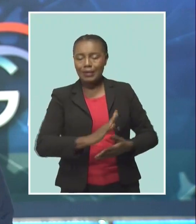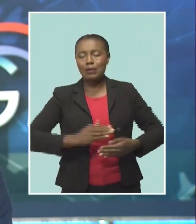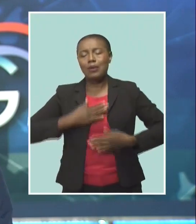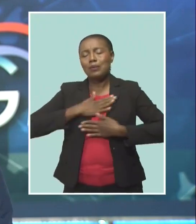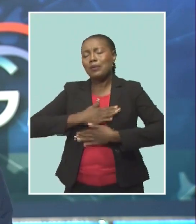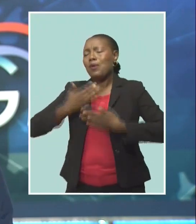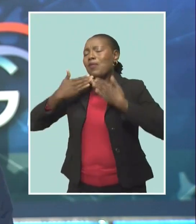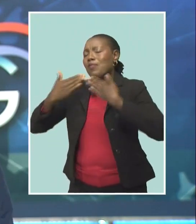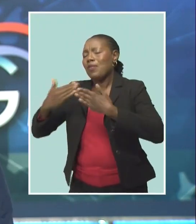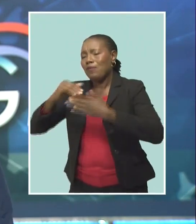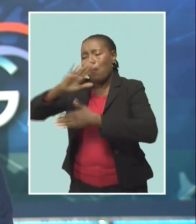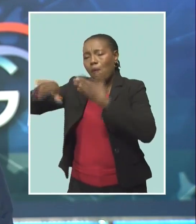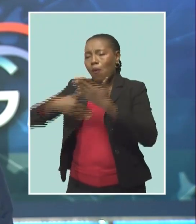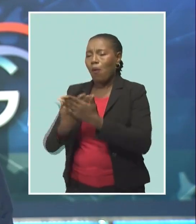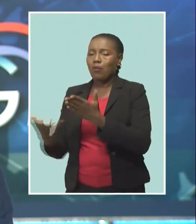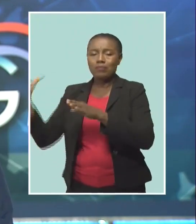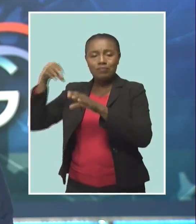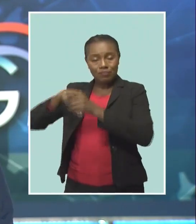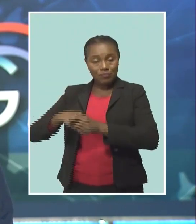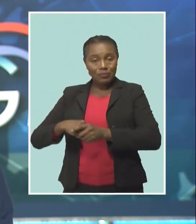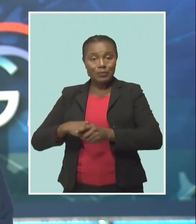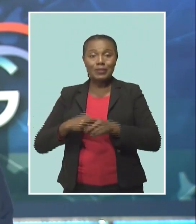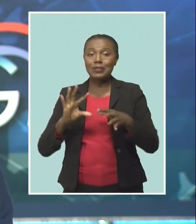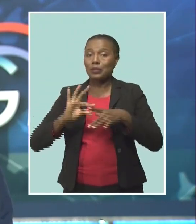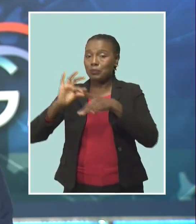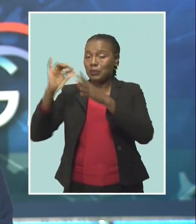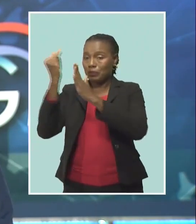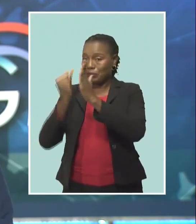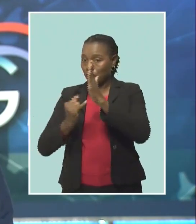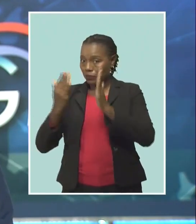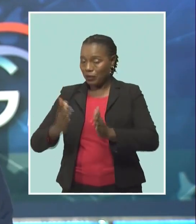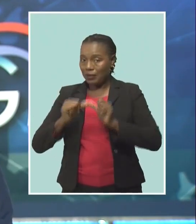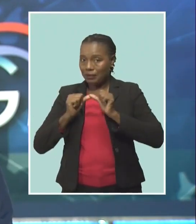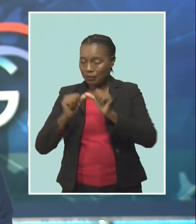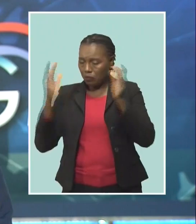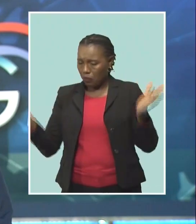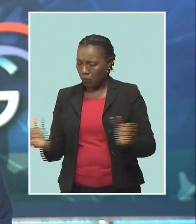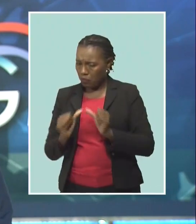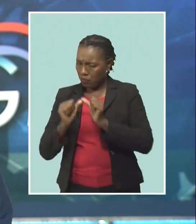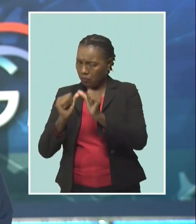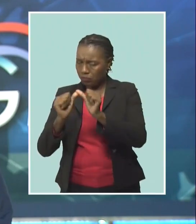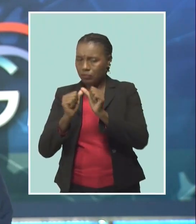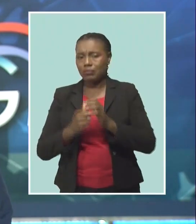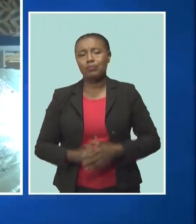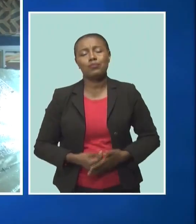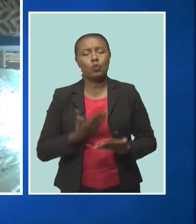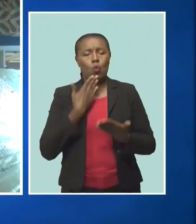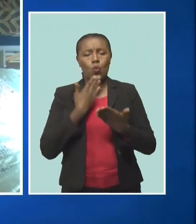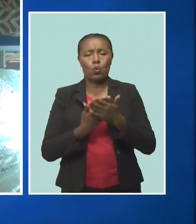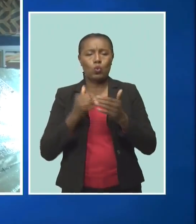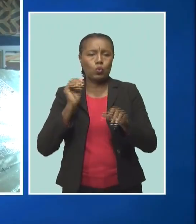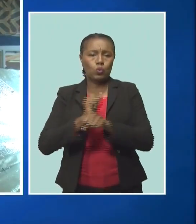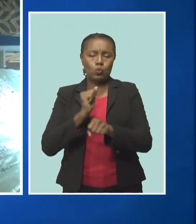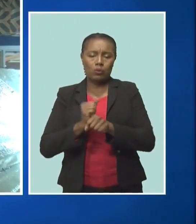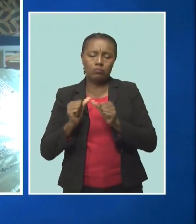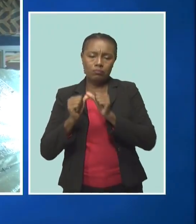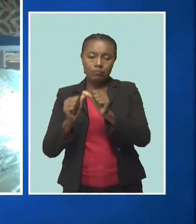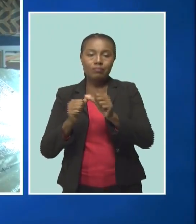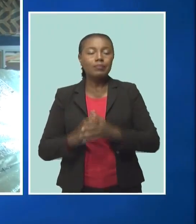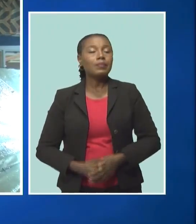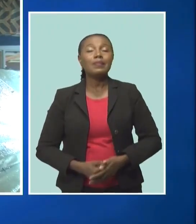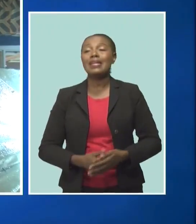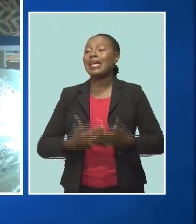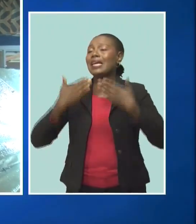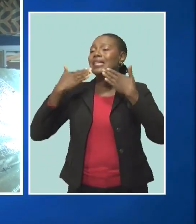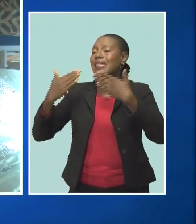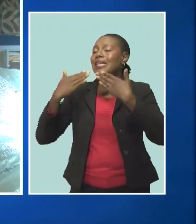gratitude to all involved, particularly the artist, who he encouraged to keep up the good work. I thank you very much. You're the first man ever heard